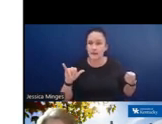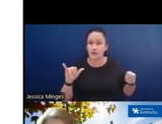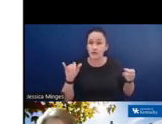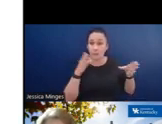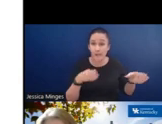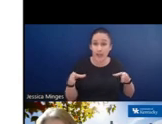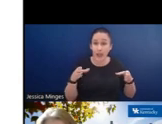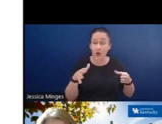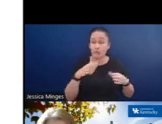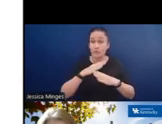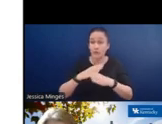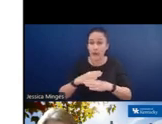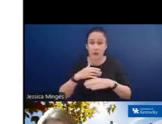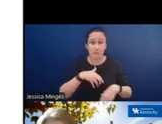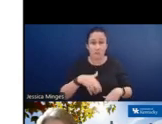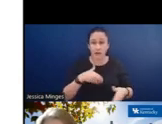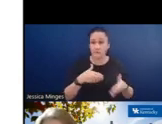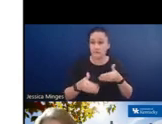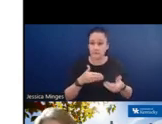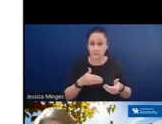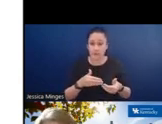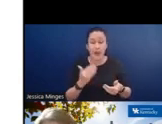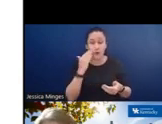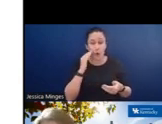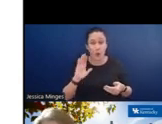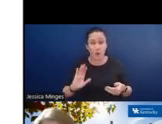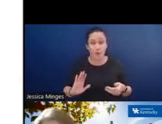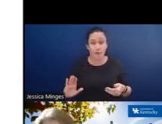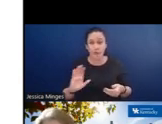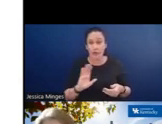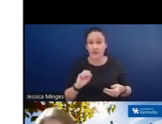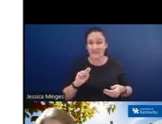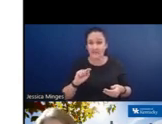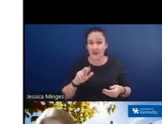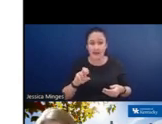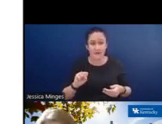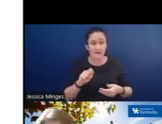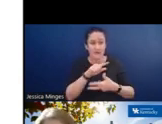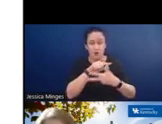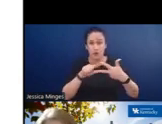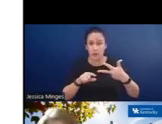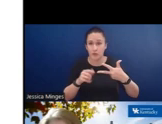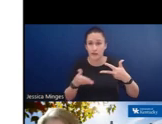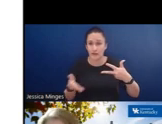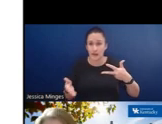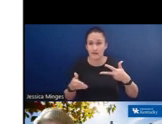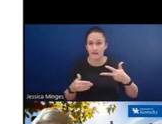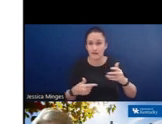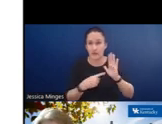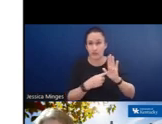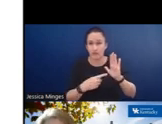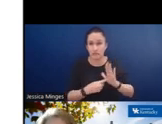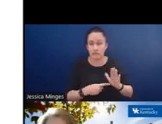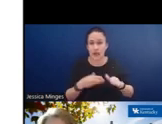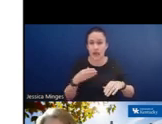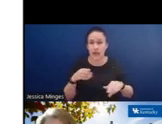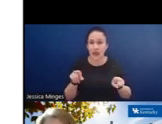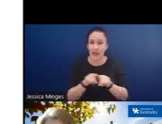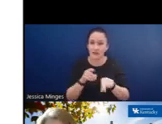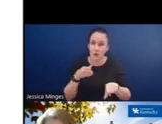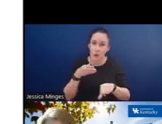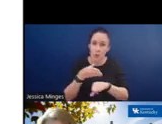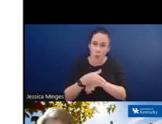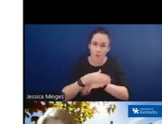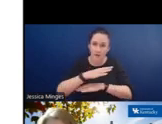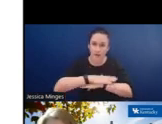pregnancy, and also know their status, is these are 3 items that were highlighted as over-the-counter things that are